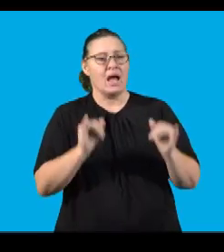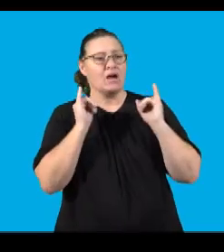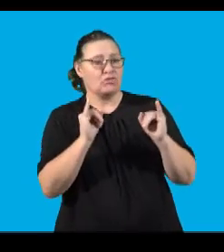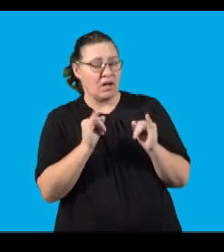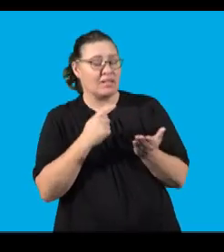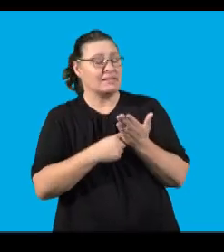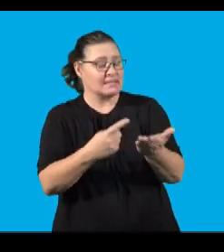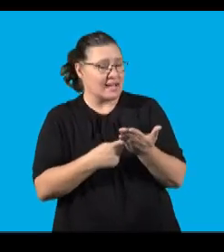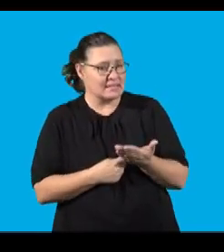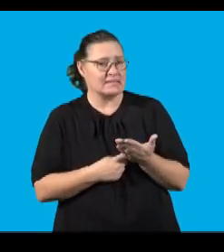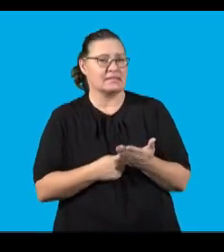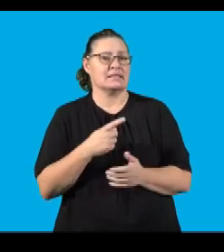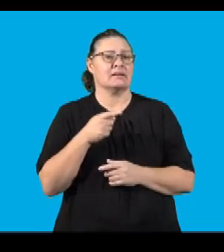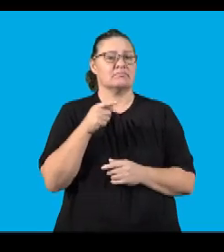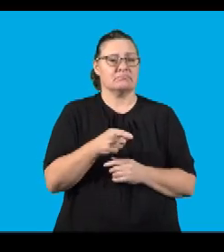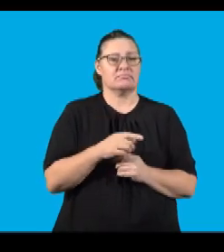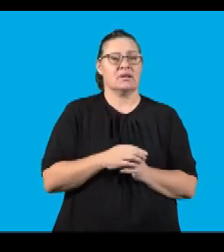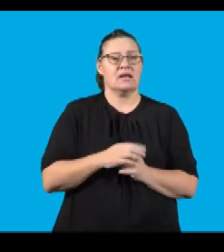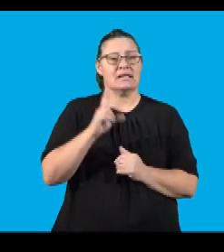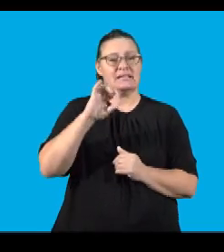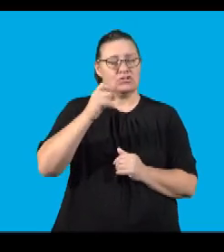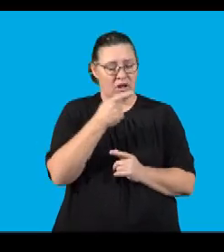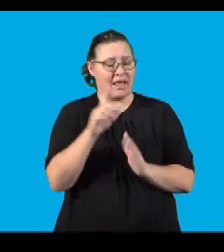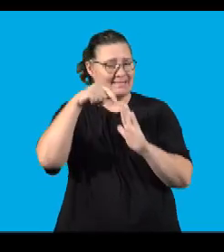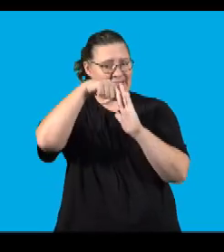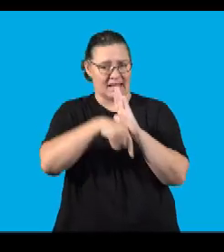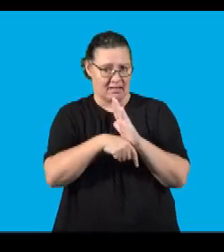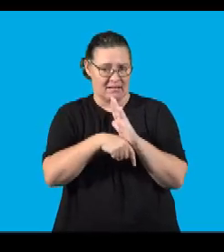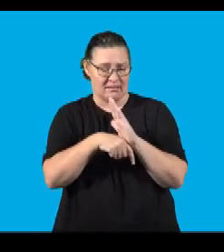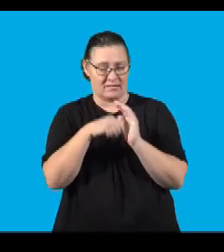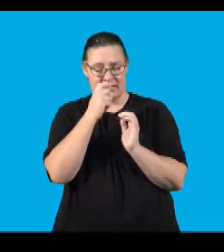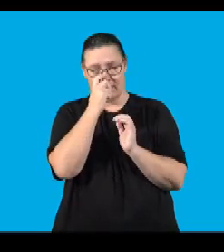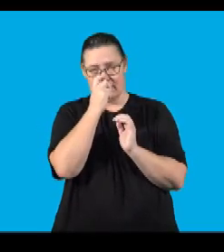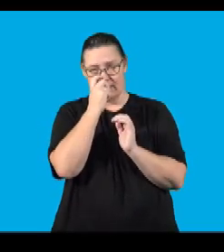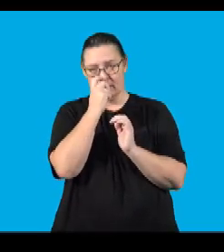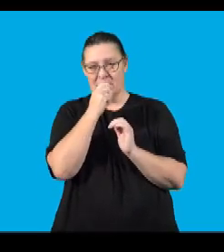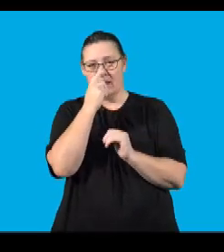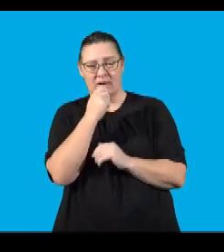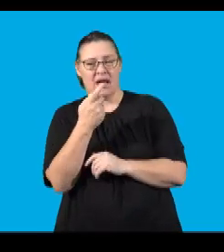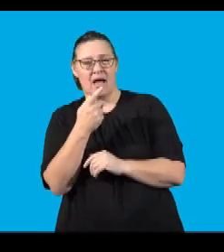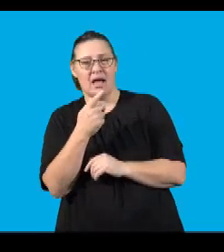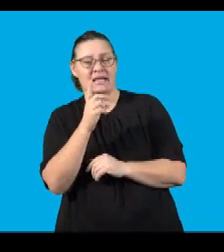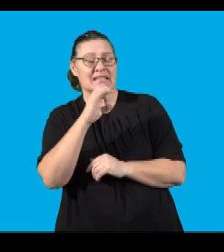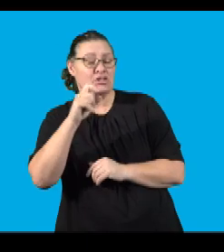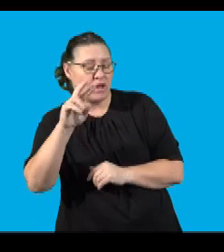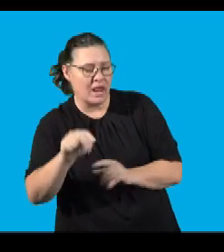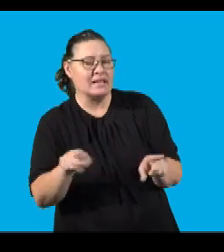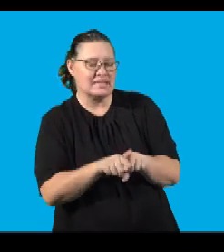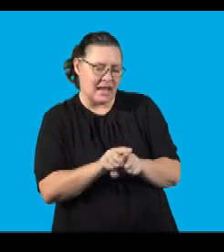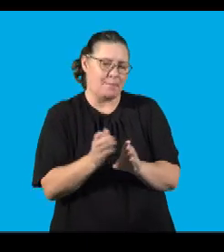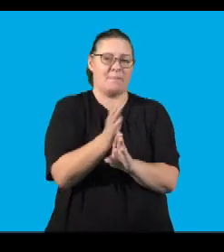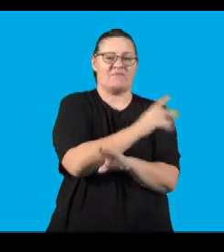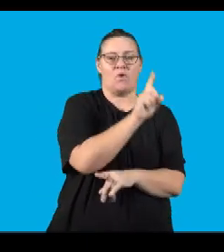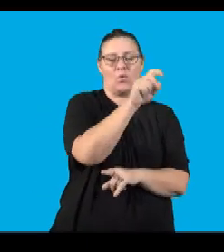diction. So when you critically discuss, you have to analyze in detail. Again, we're looking at diction, so the same applies as in